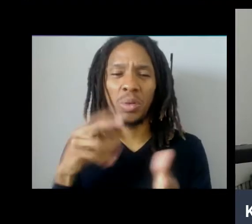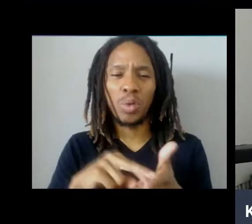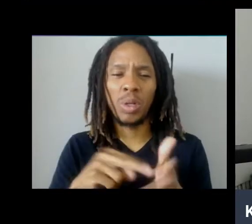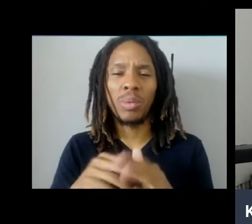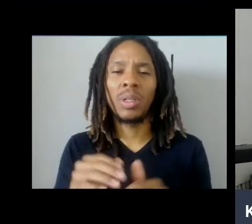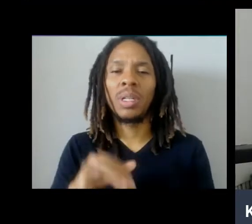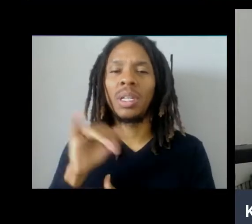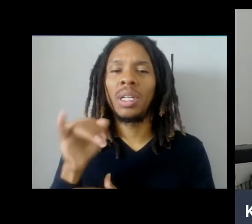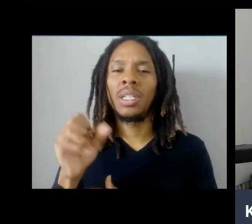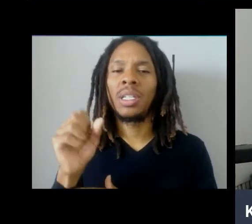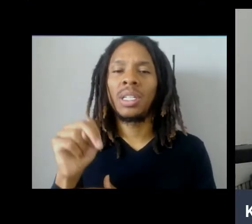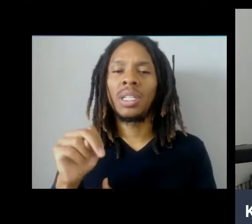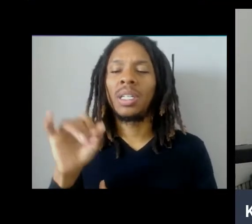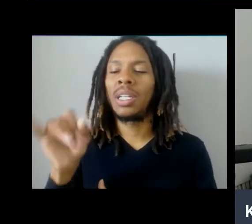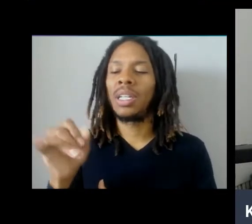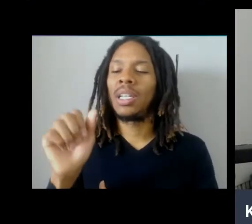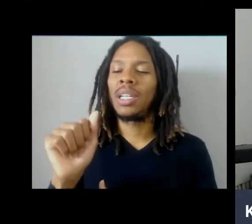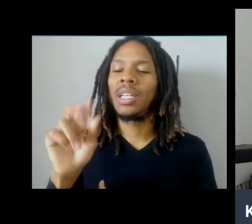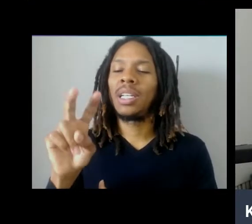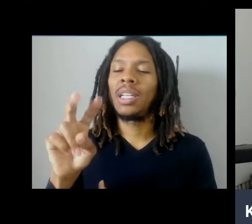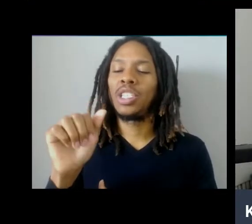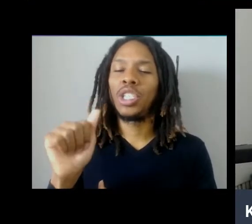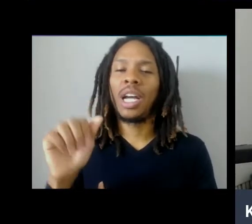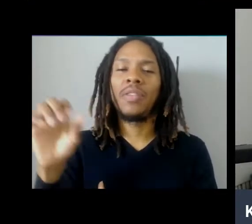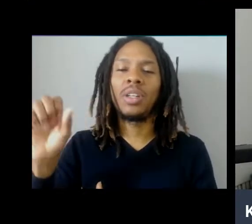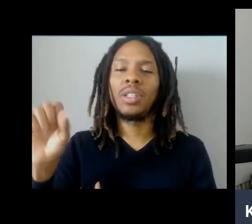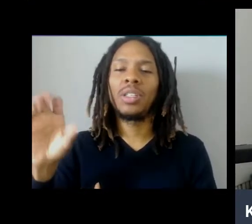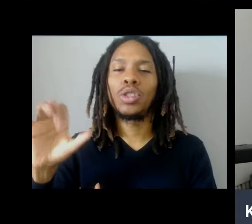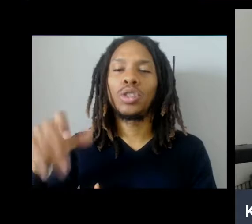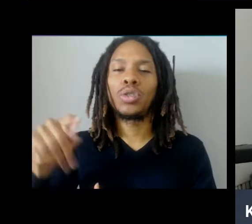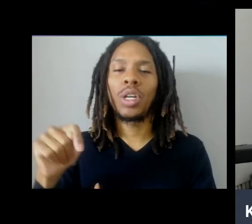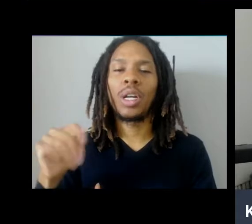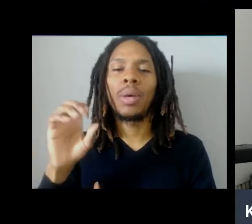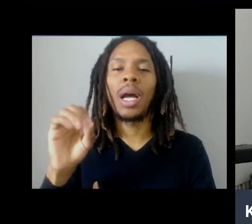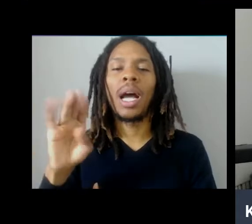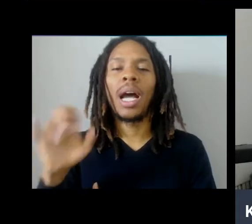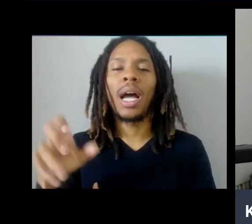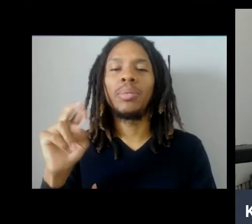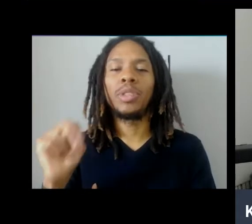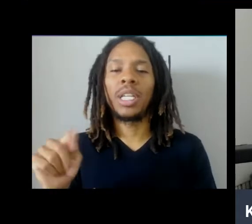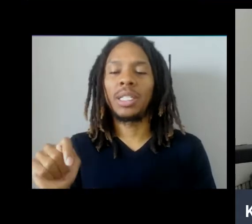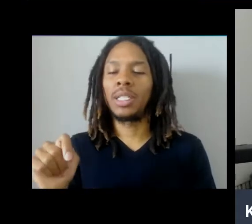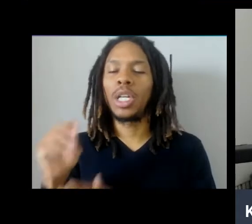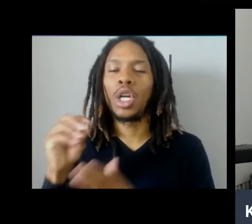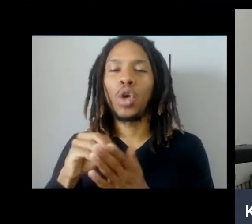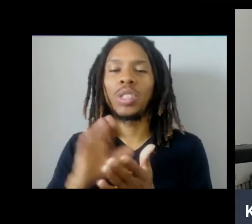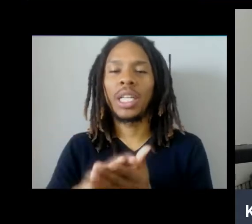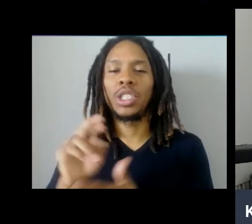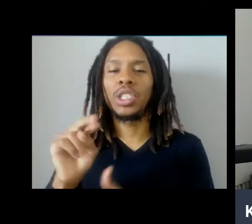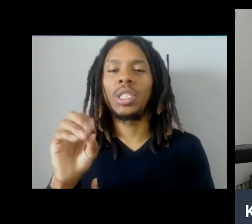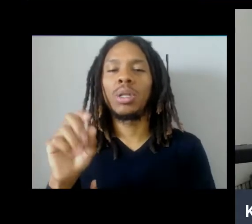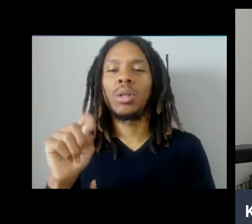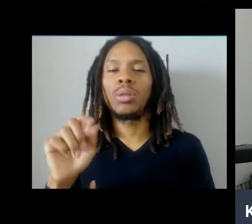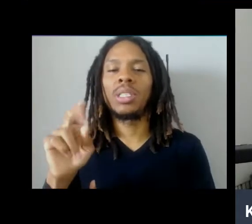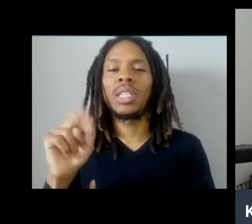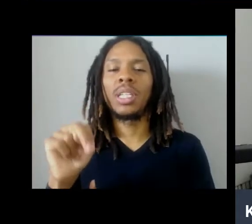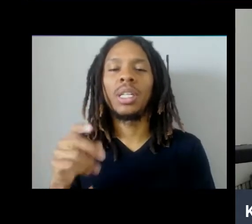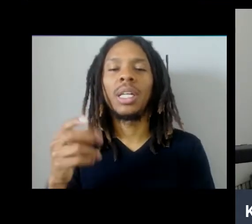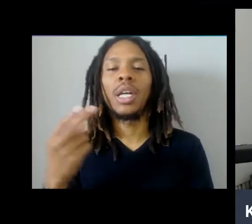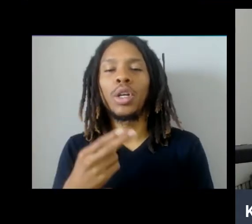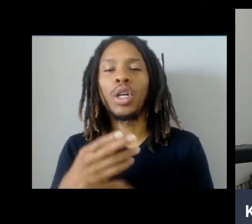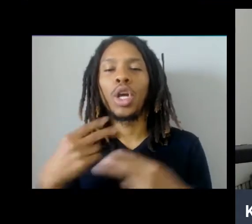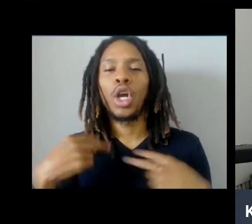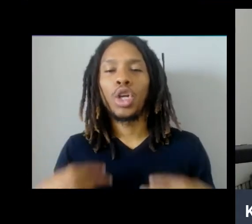stands for JavaScript Object Notation, which is essentially a file format that uses human readable